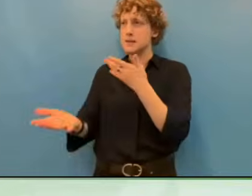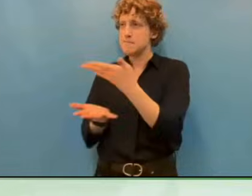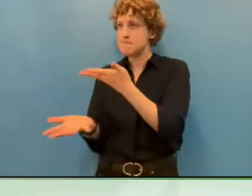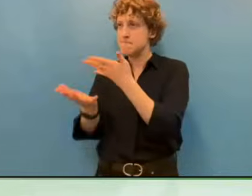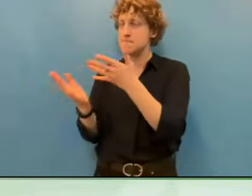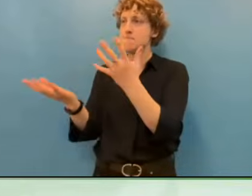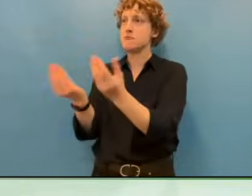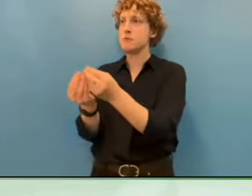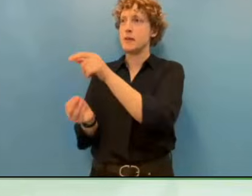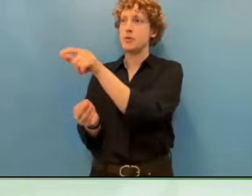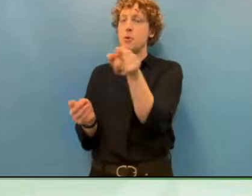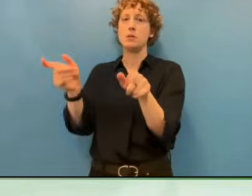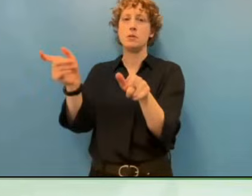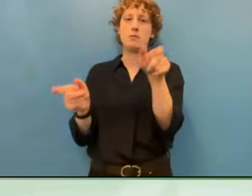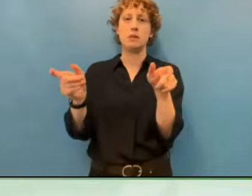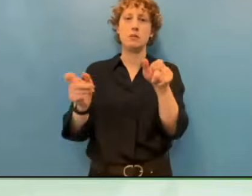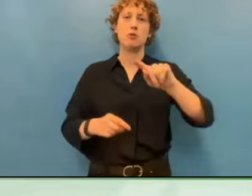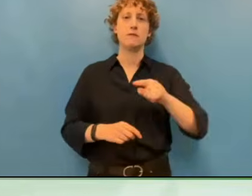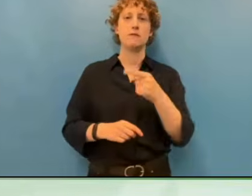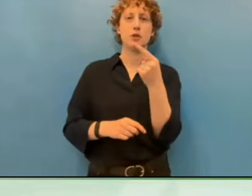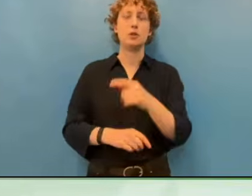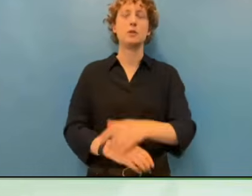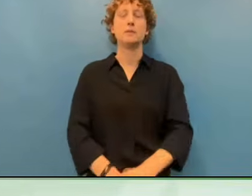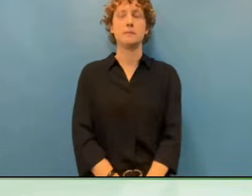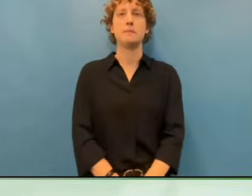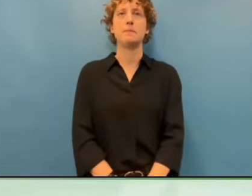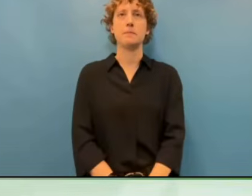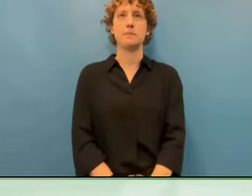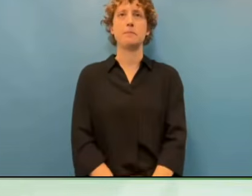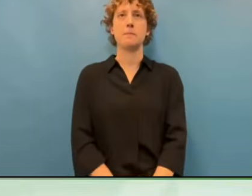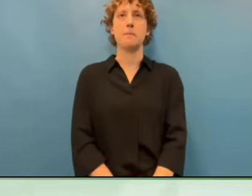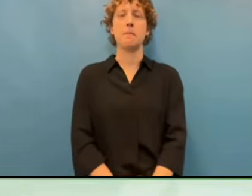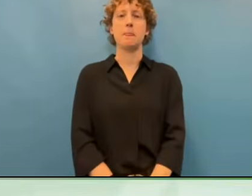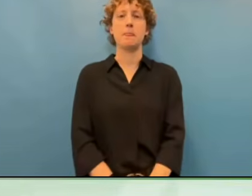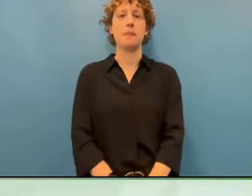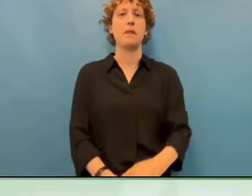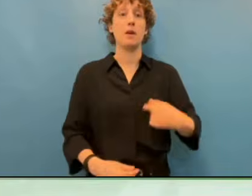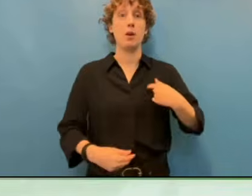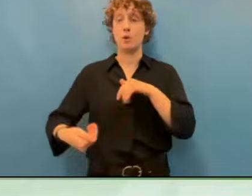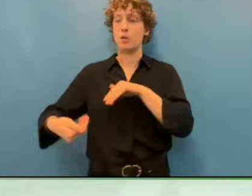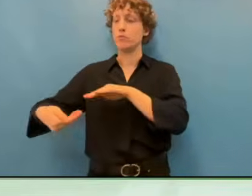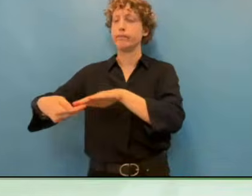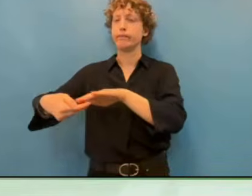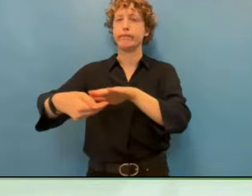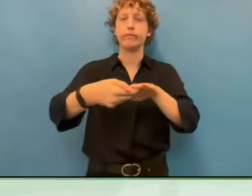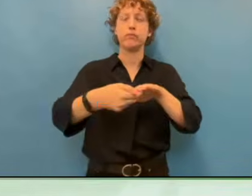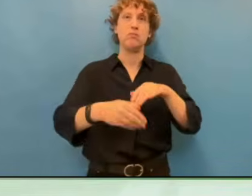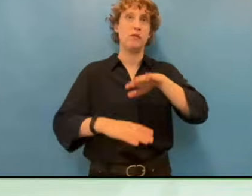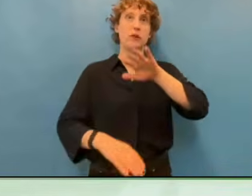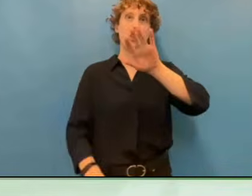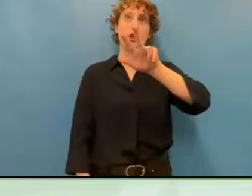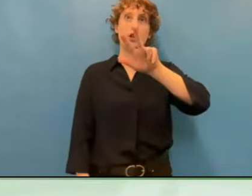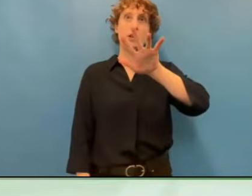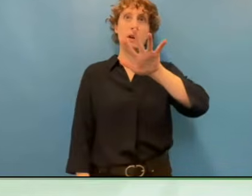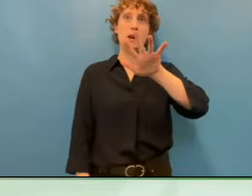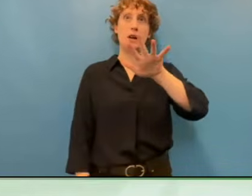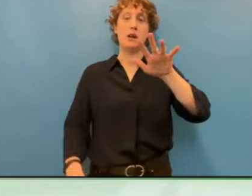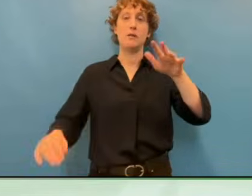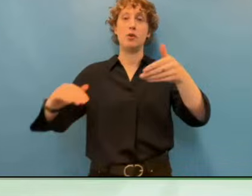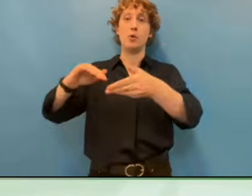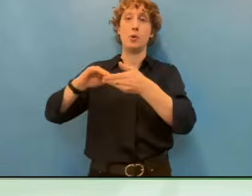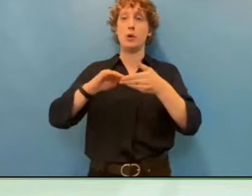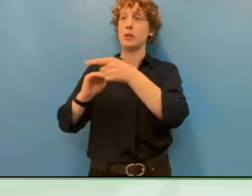to cooperate with more than 35 organizations who represent the people with needs.